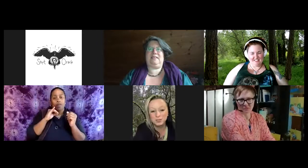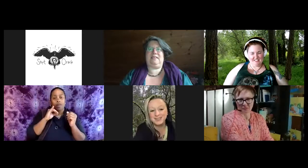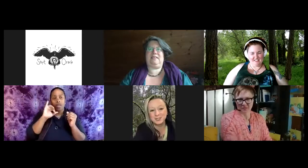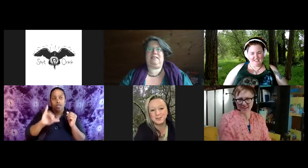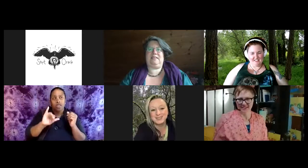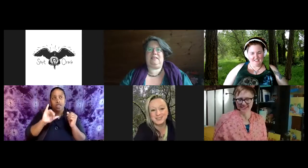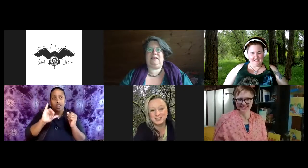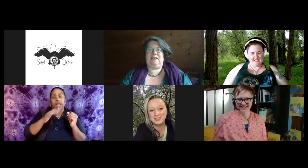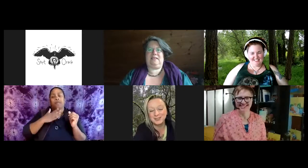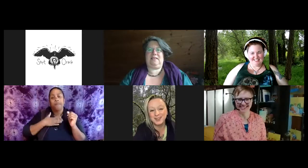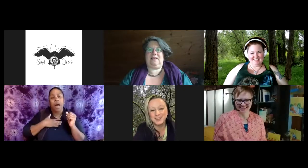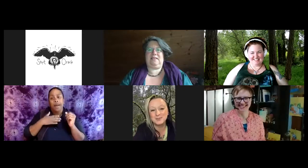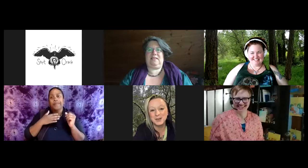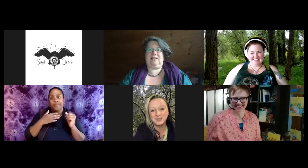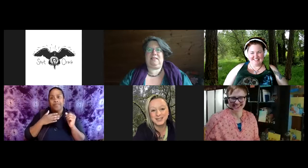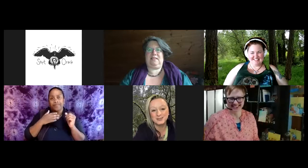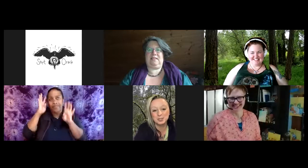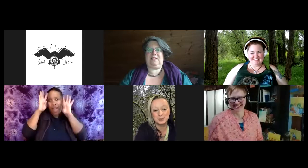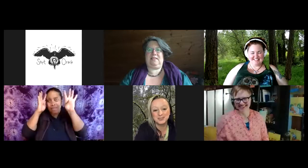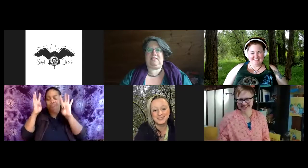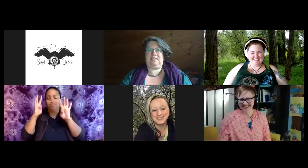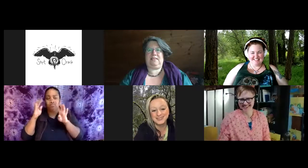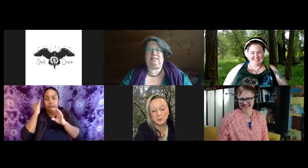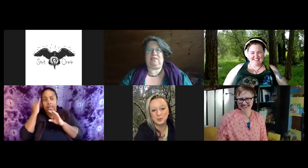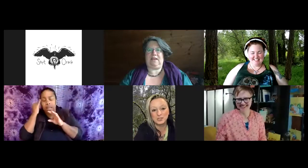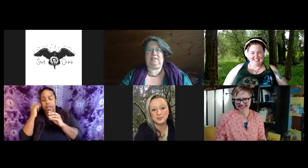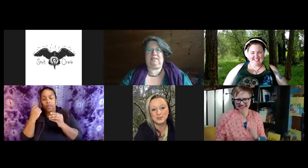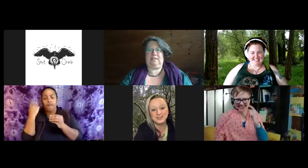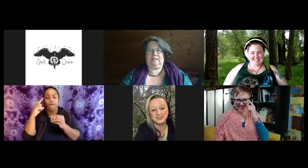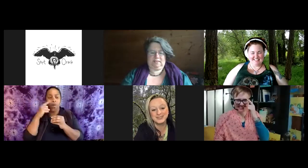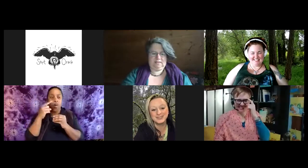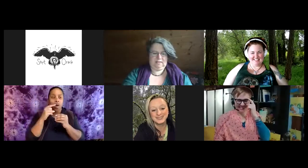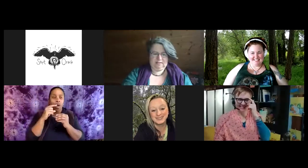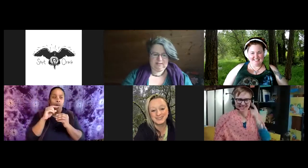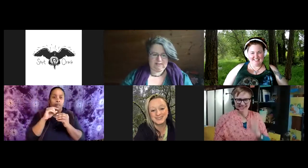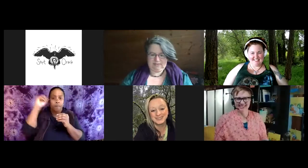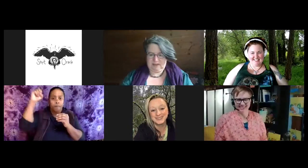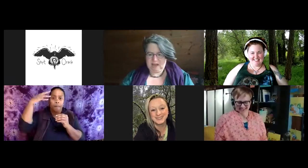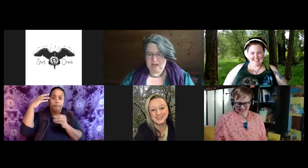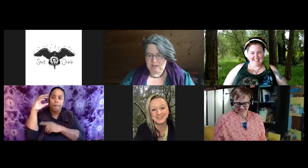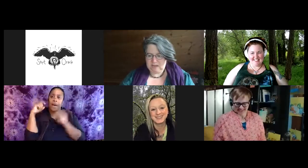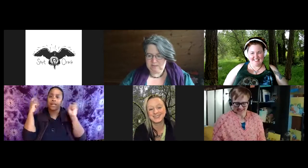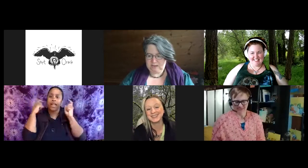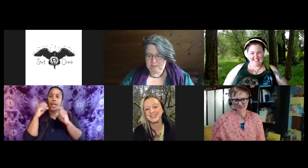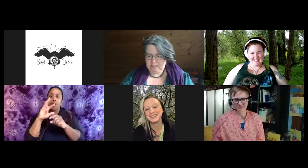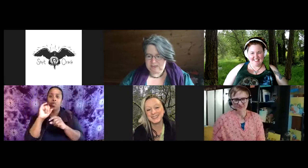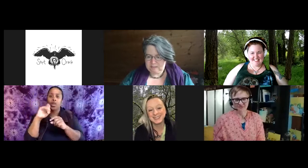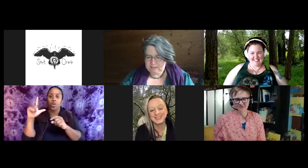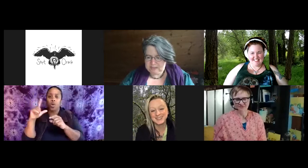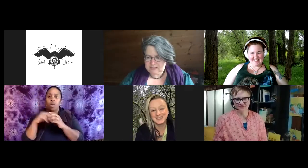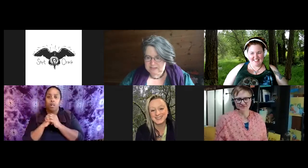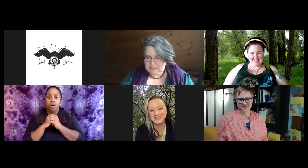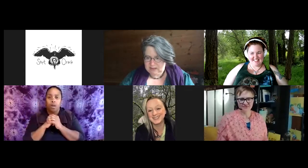my interpretations for Beltane rituals. They're That's personal. great. So fun. I want to, I